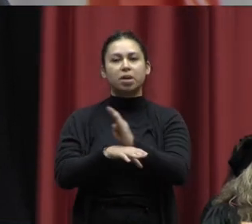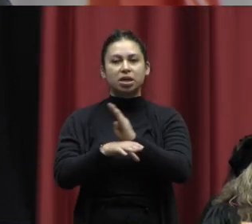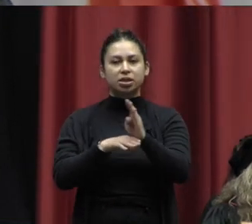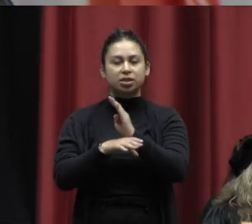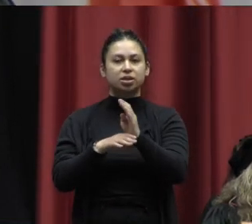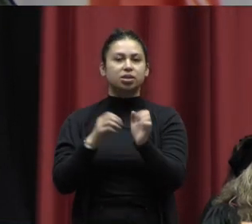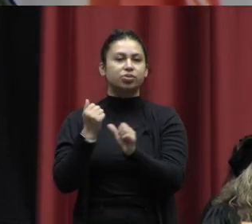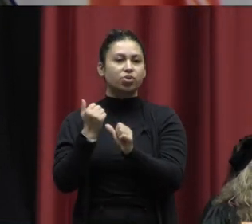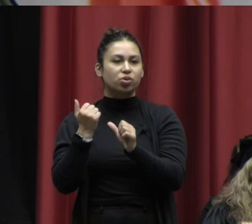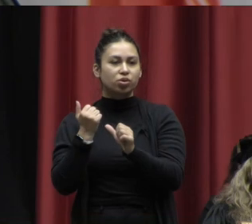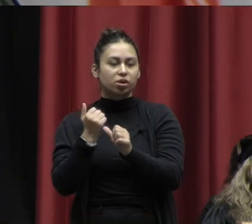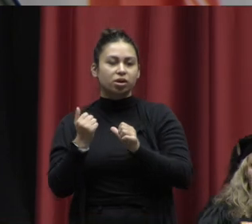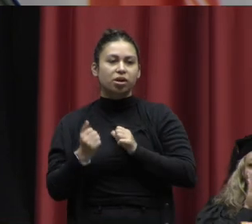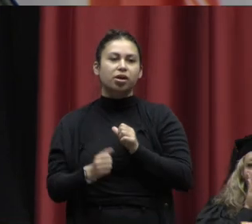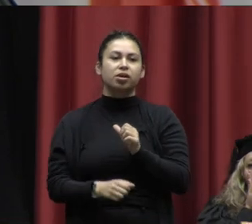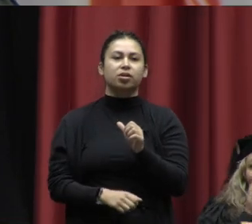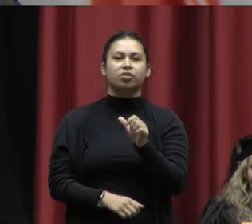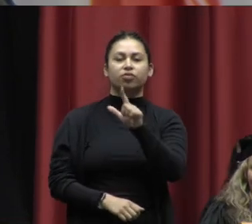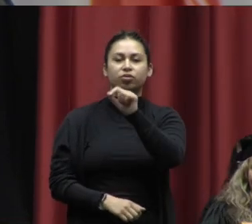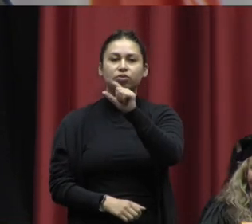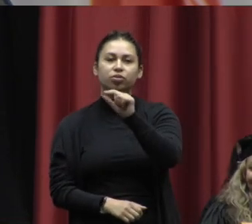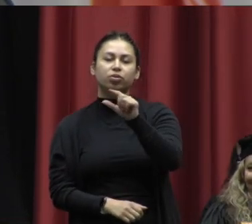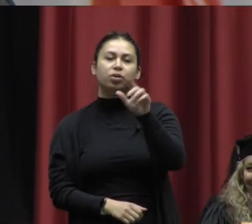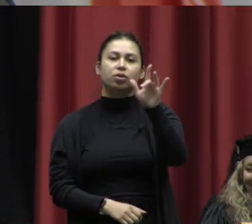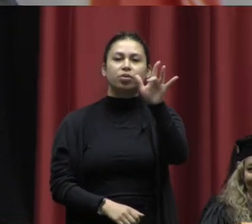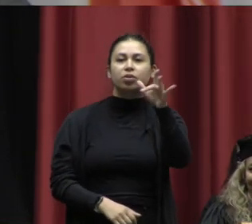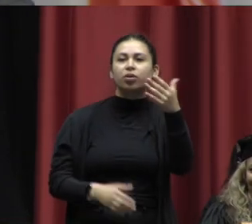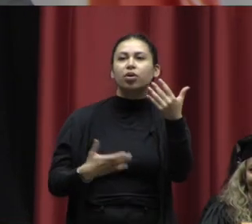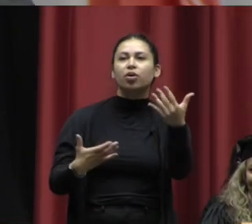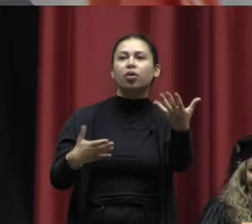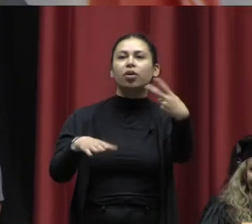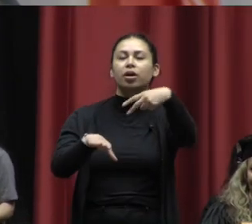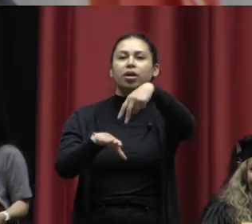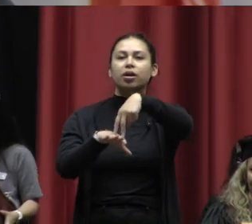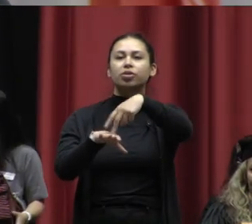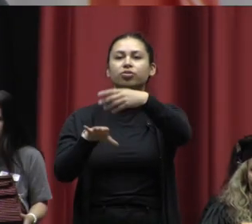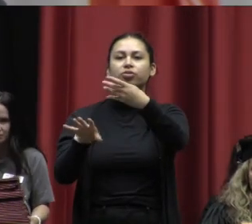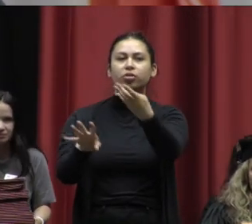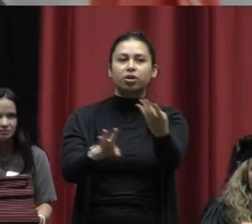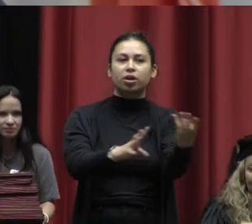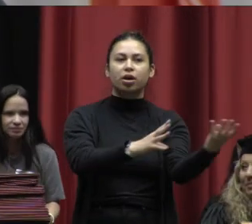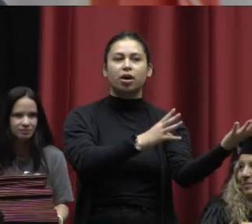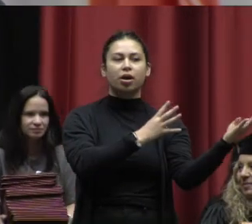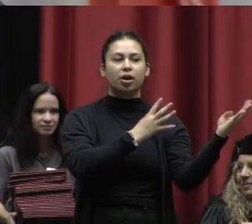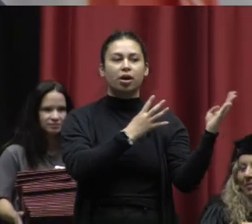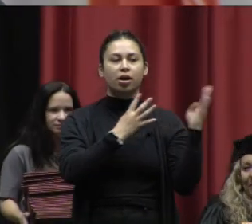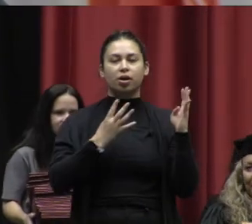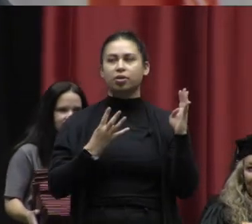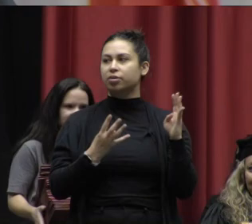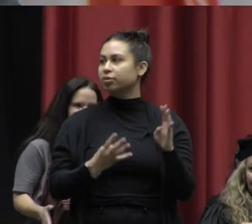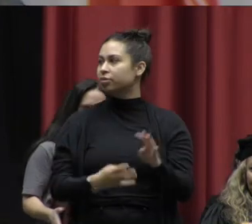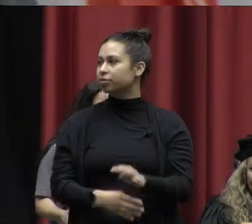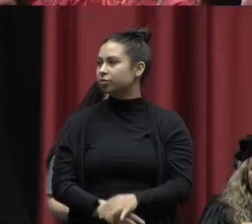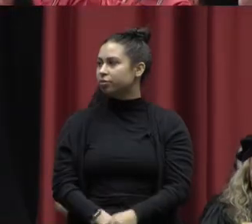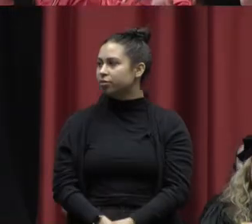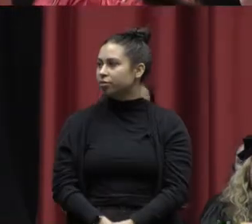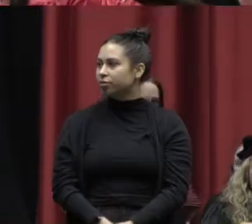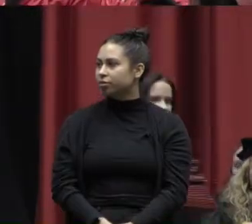for 2023 stand and come forward as directed by the ushers?